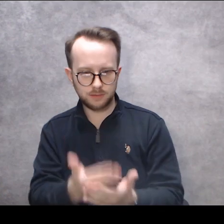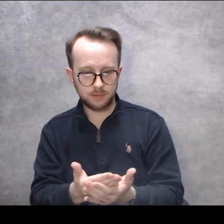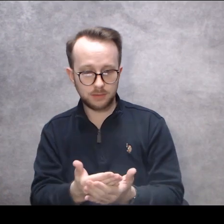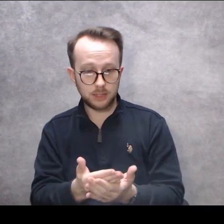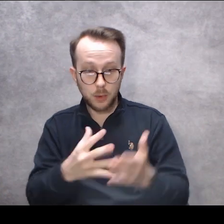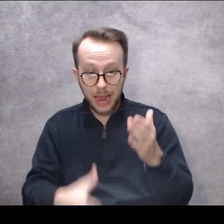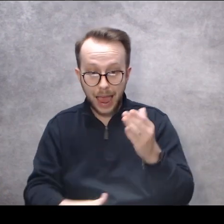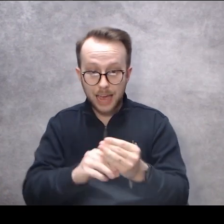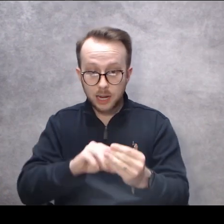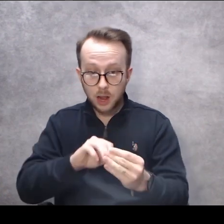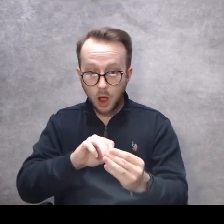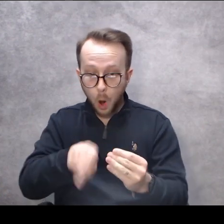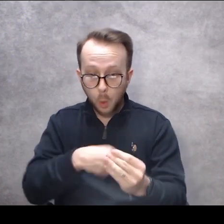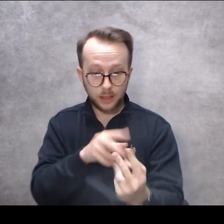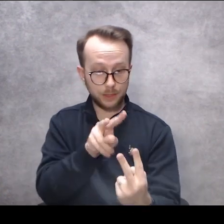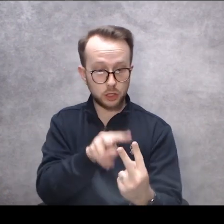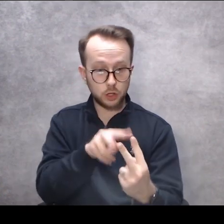see?